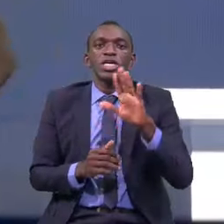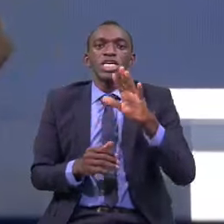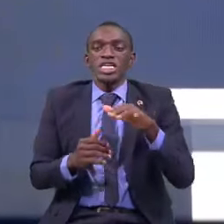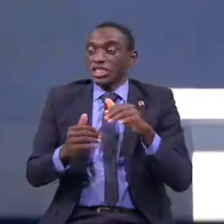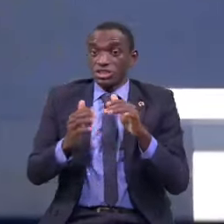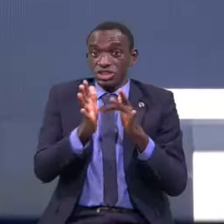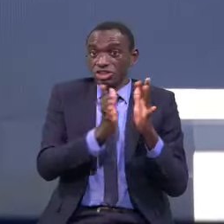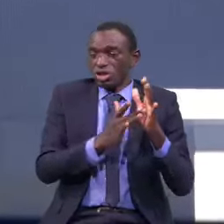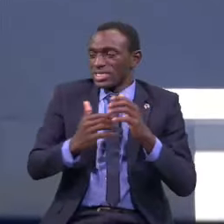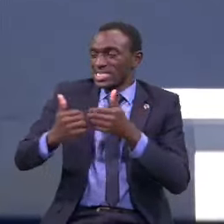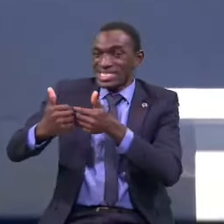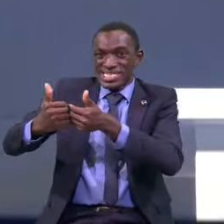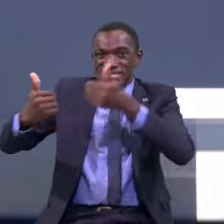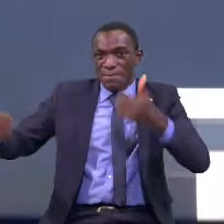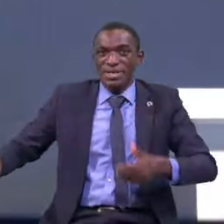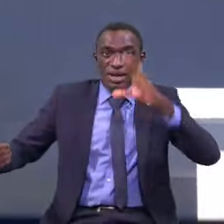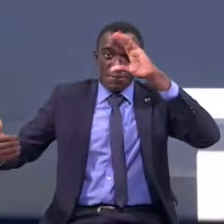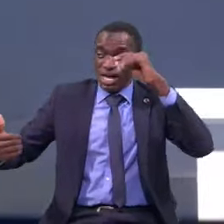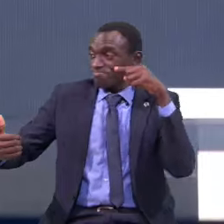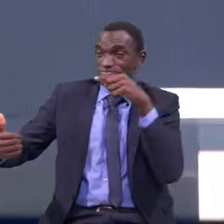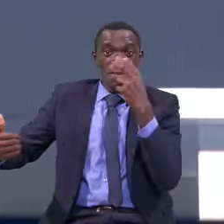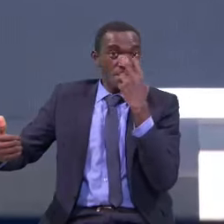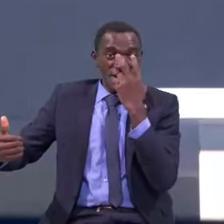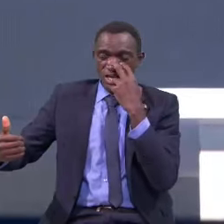Separated him from